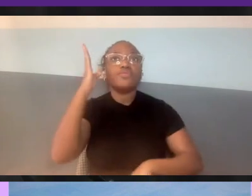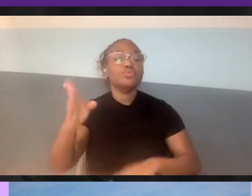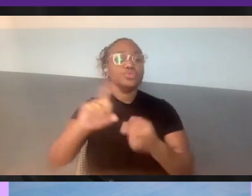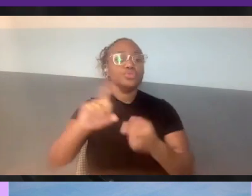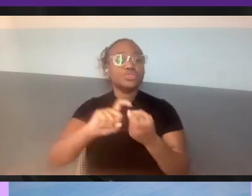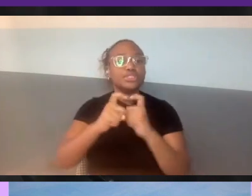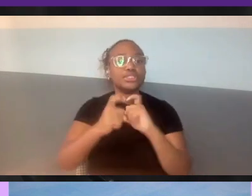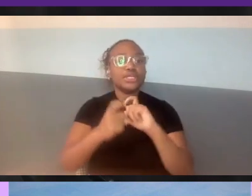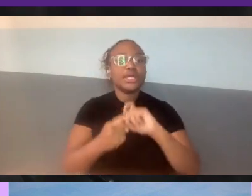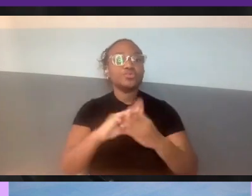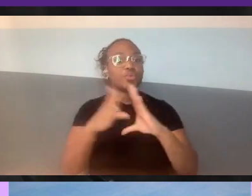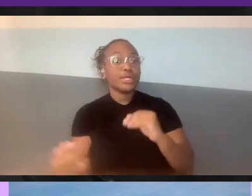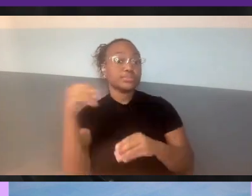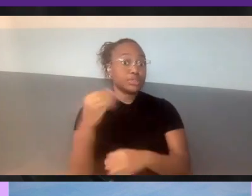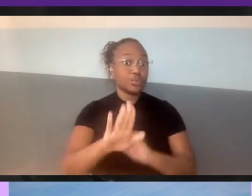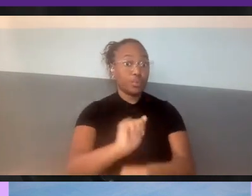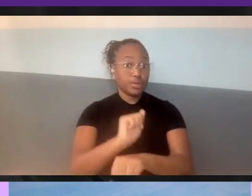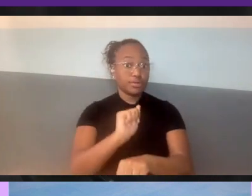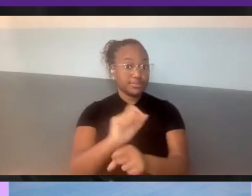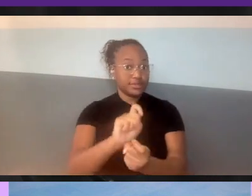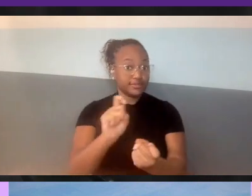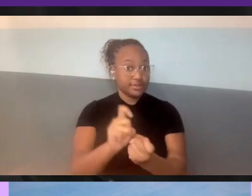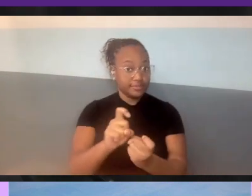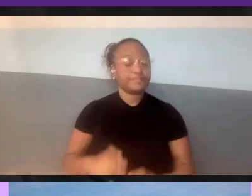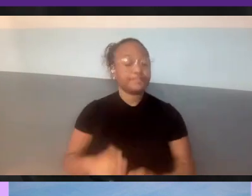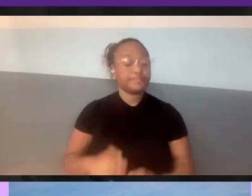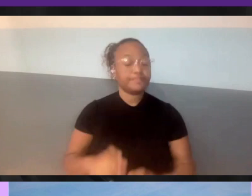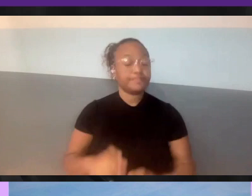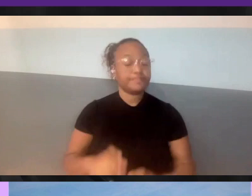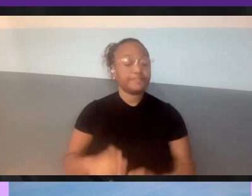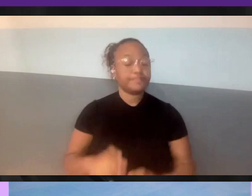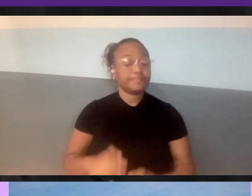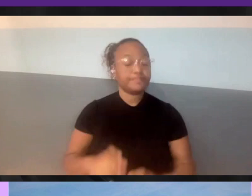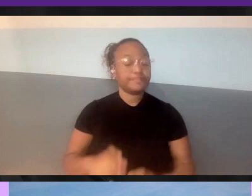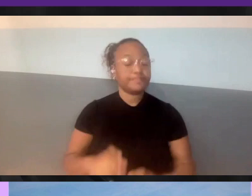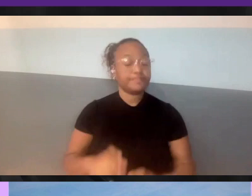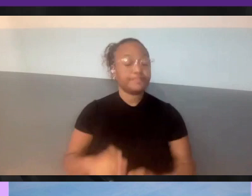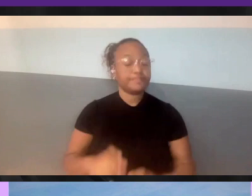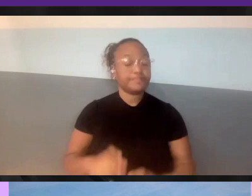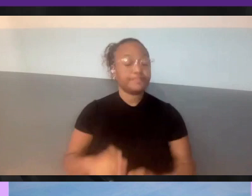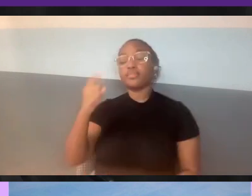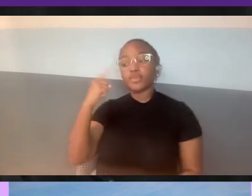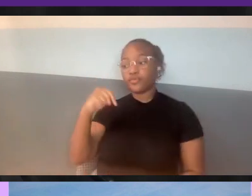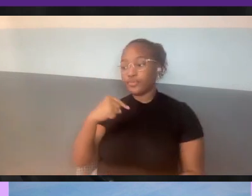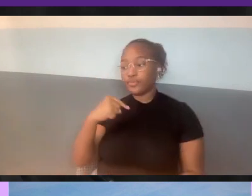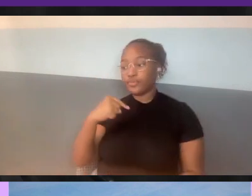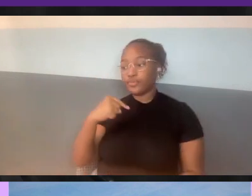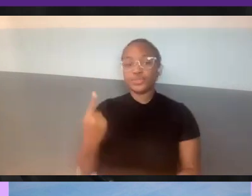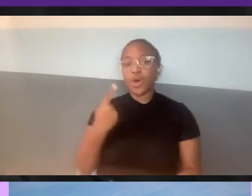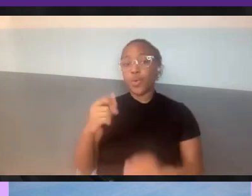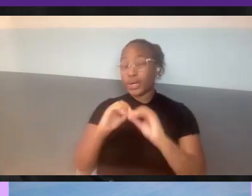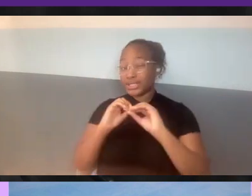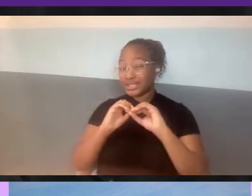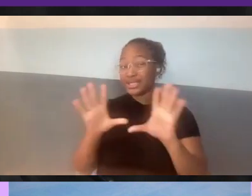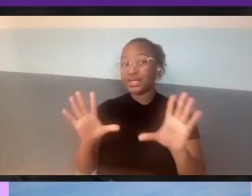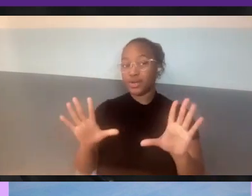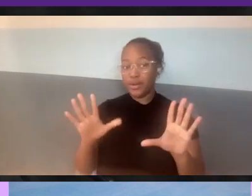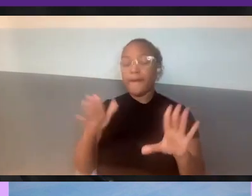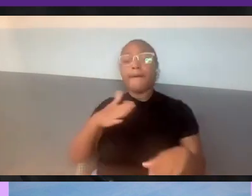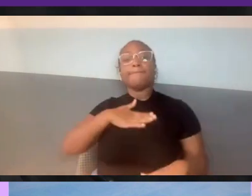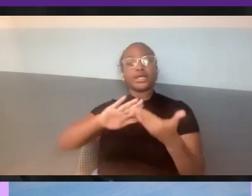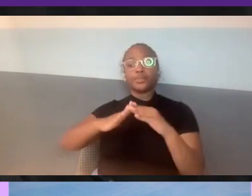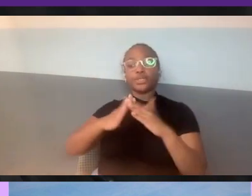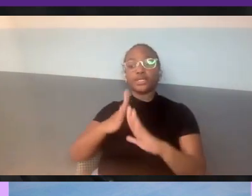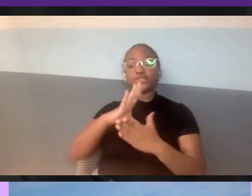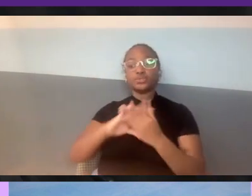Yeah, so for me, it was always very clear that my community's narrative, my personal experience